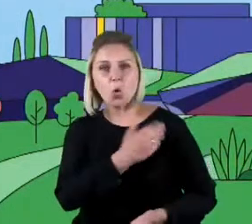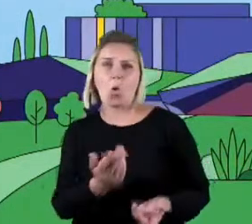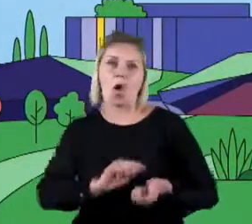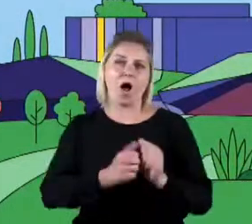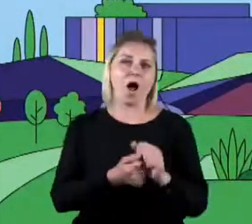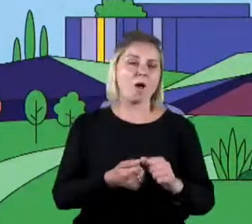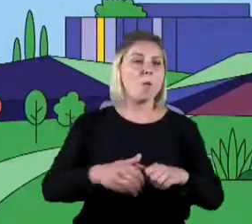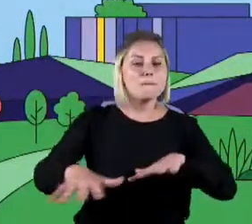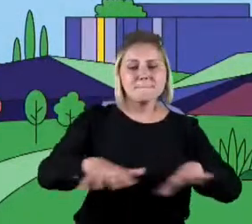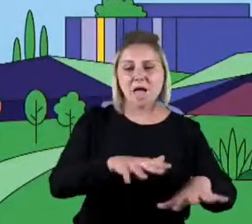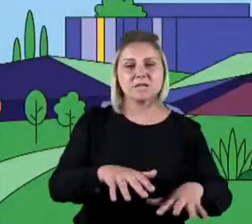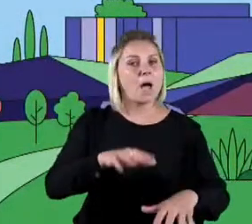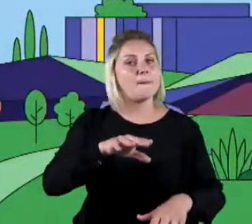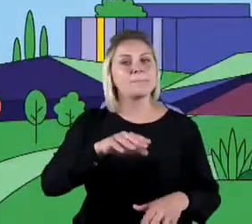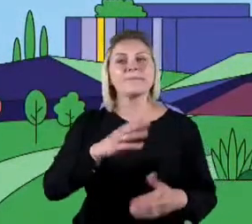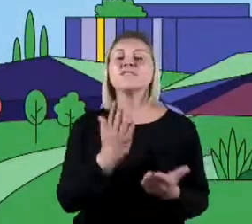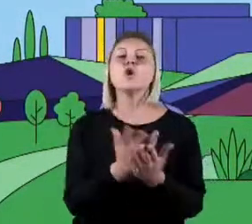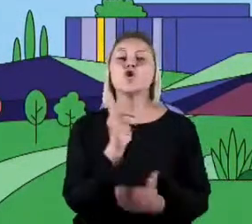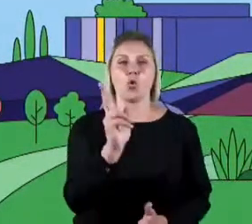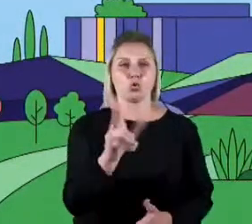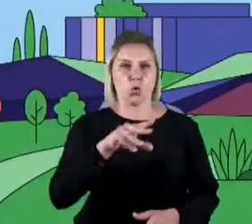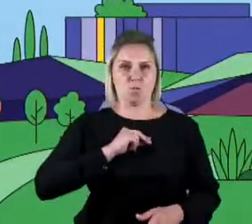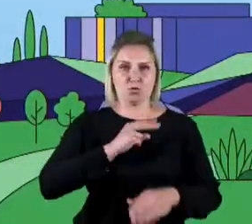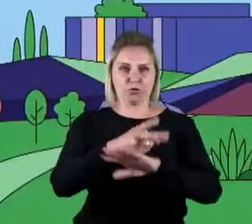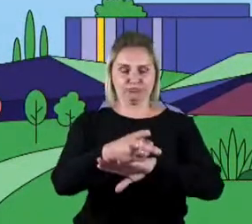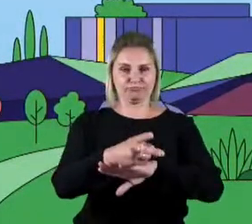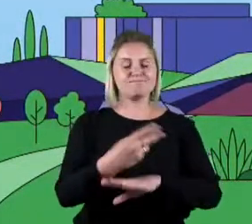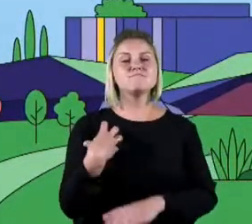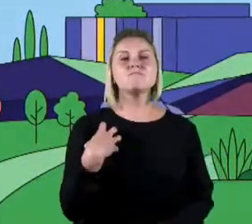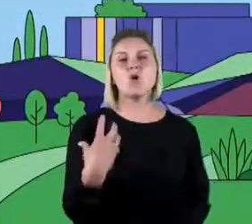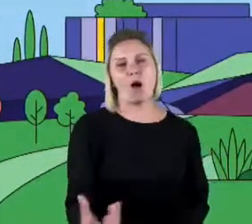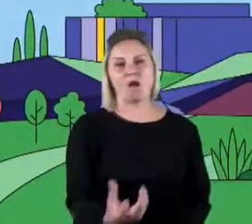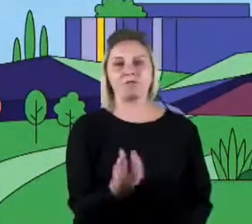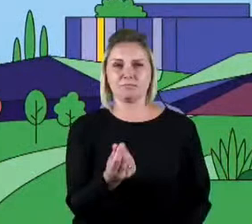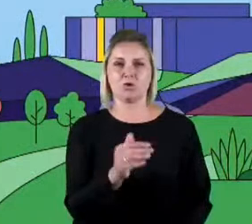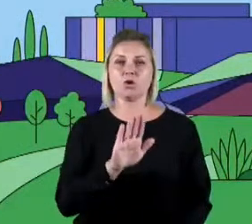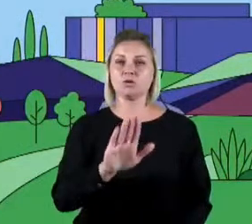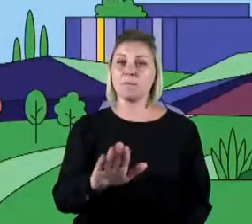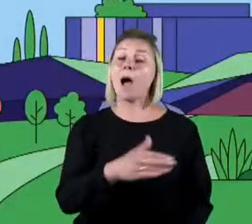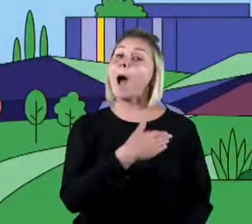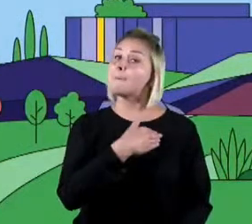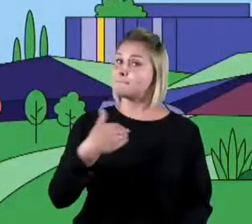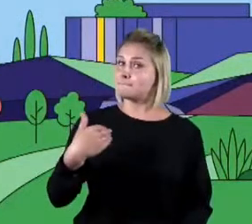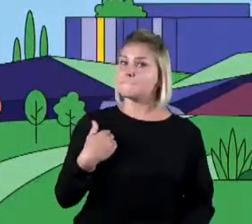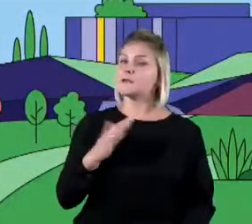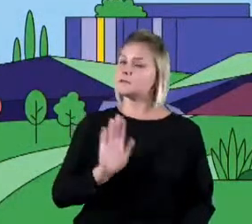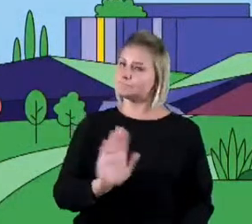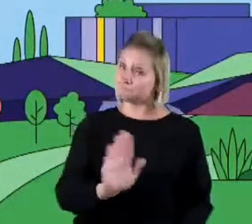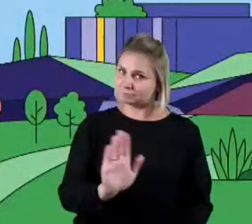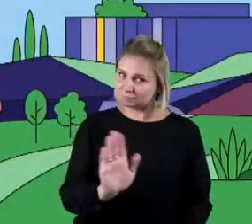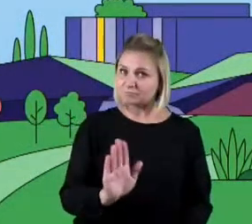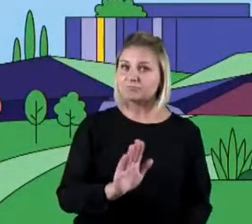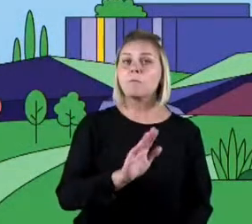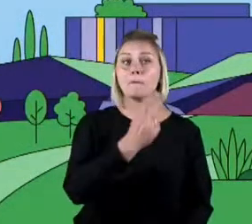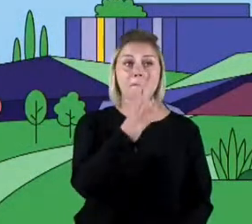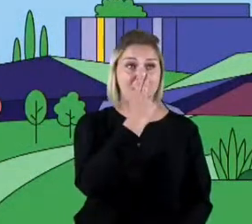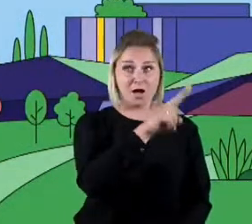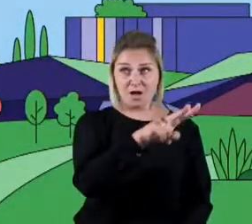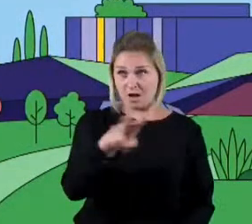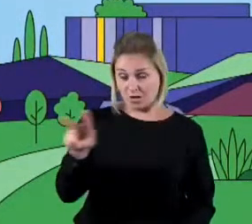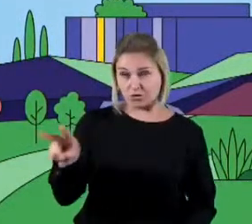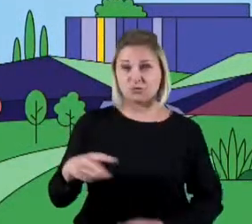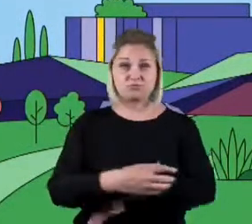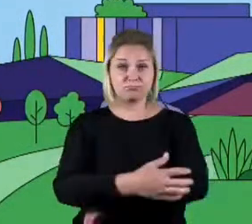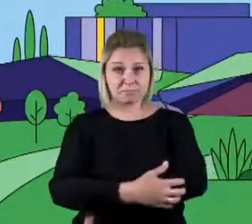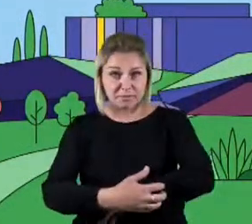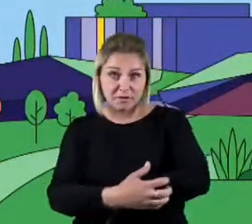places is usually those available to those who could pay. But we created these spaces for people who